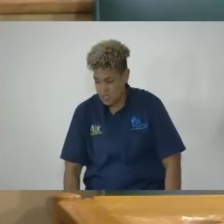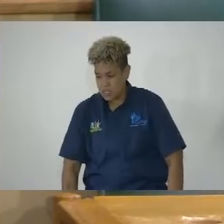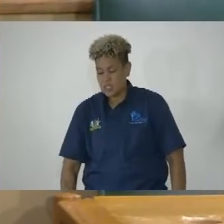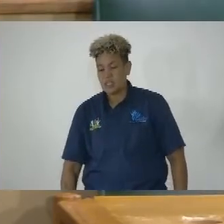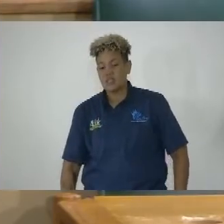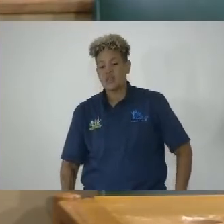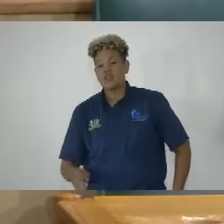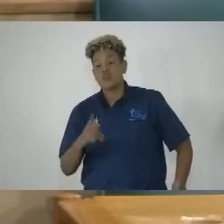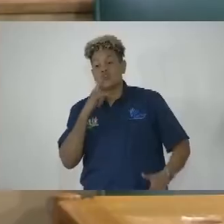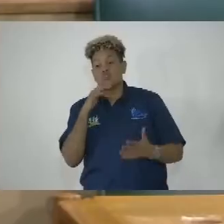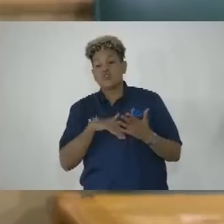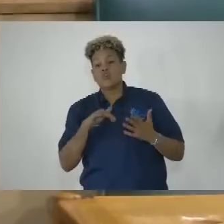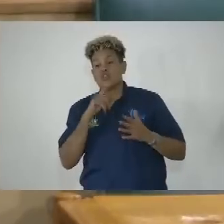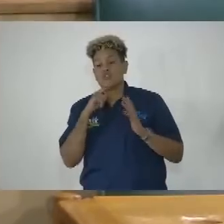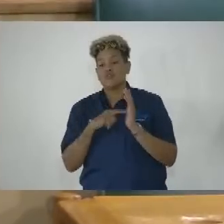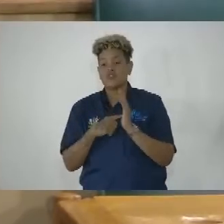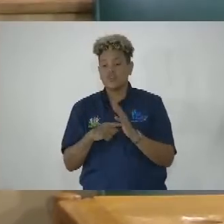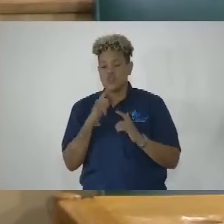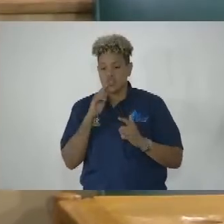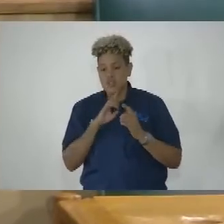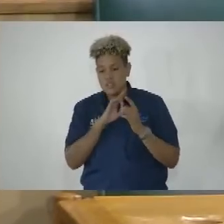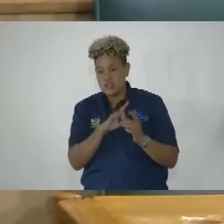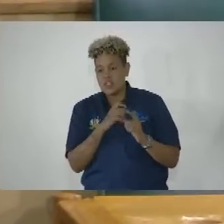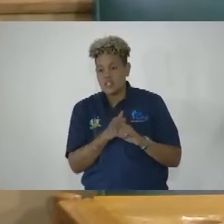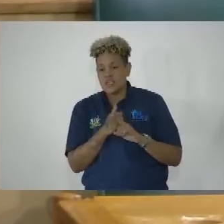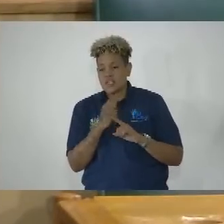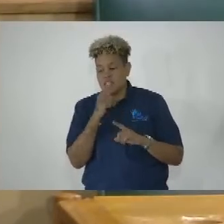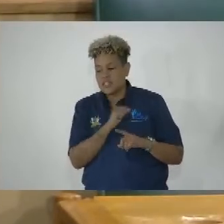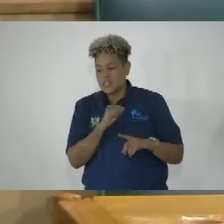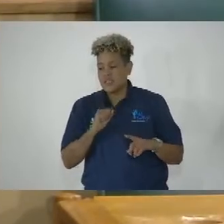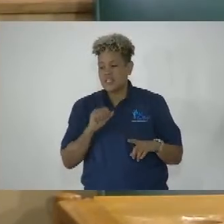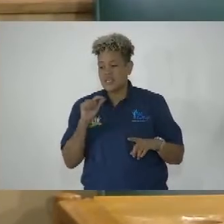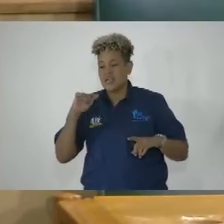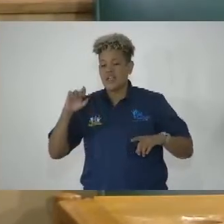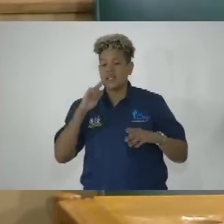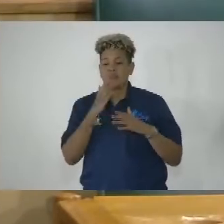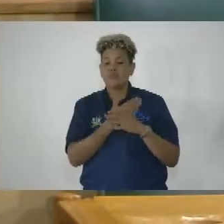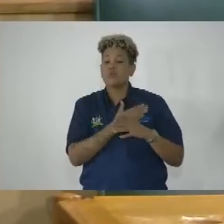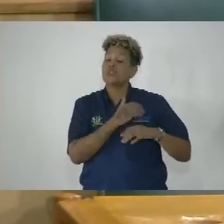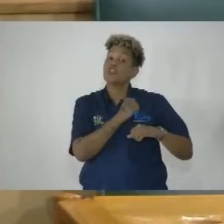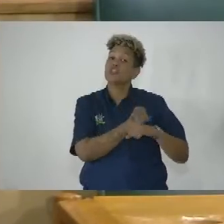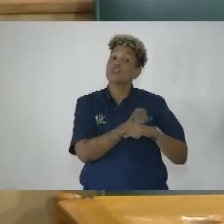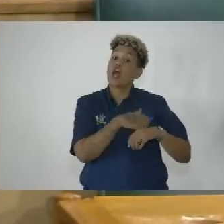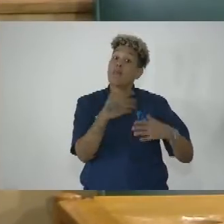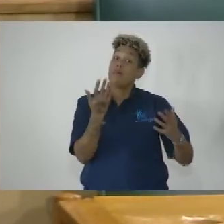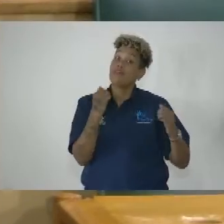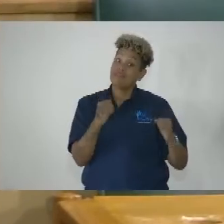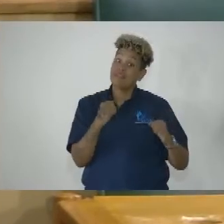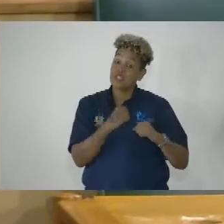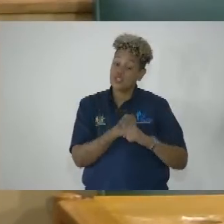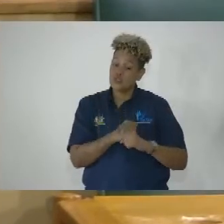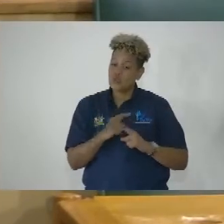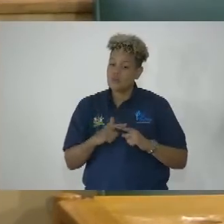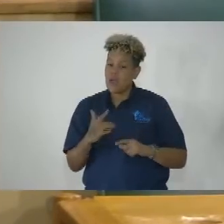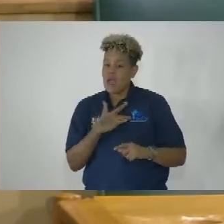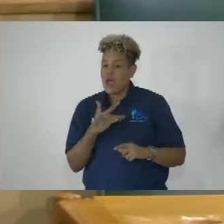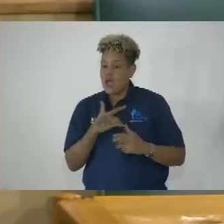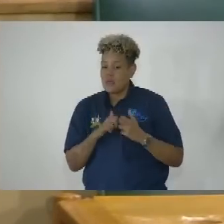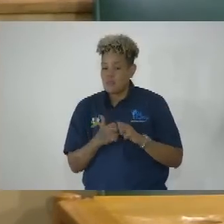have shown a connection, Senator Gill, between job insecurity and heart